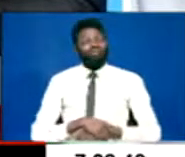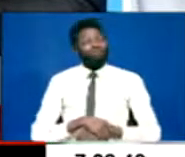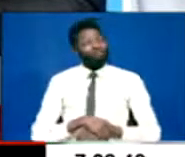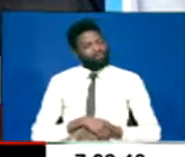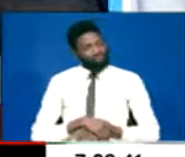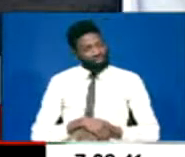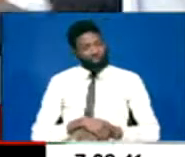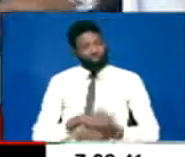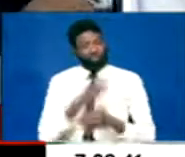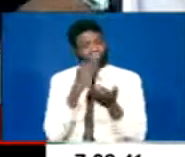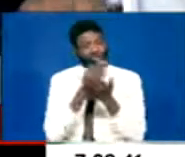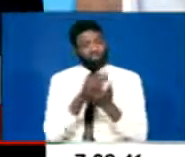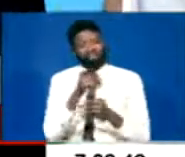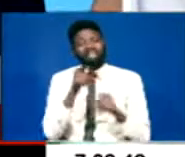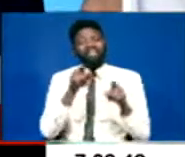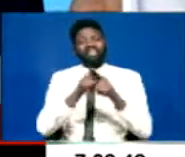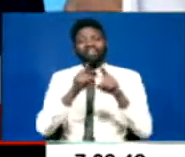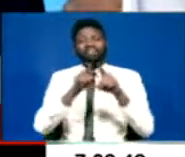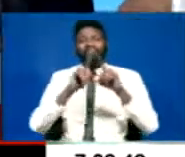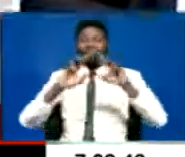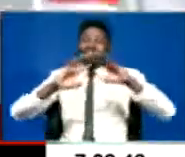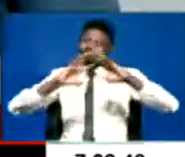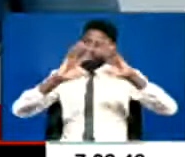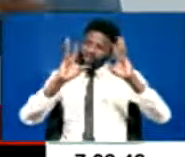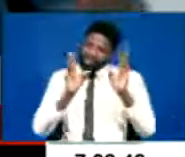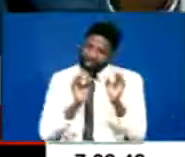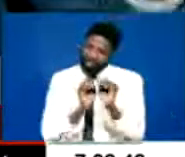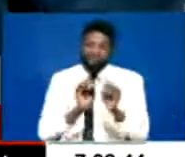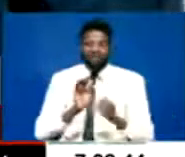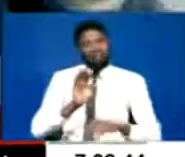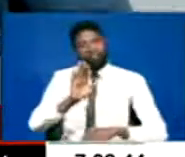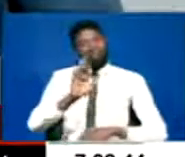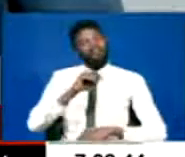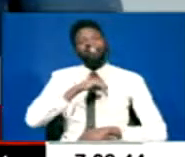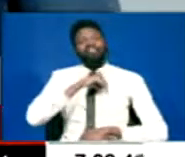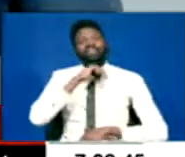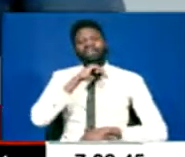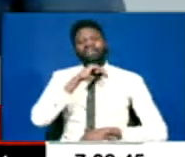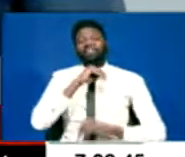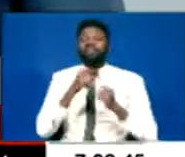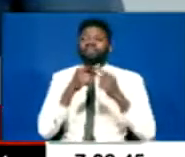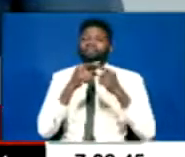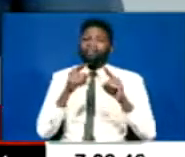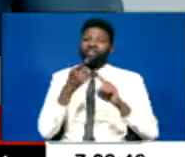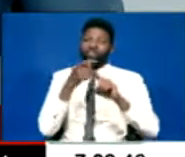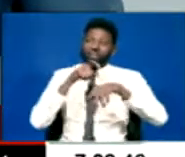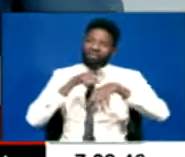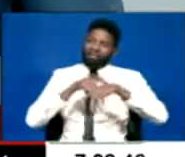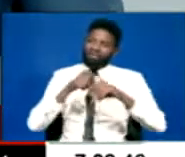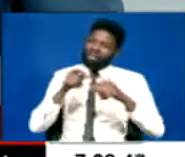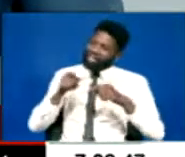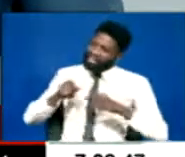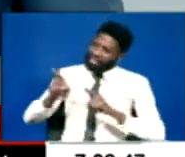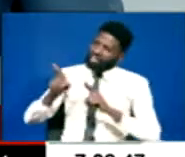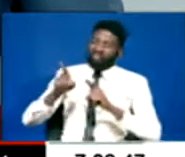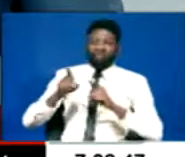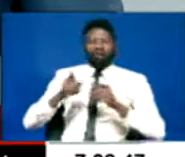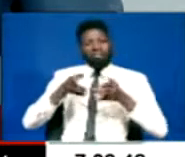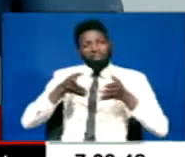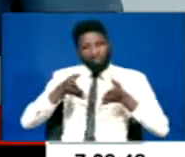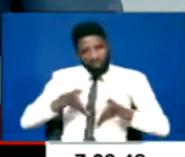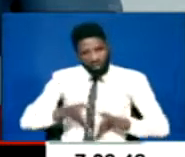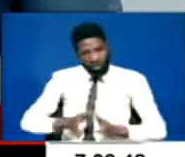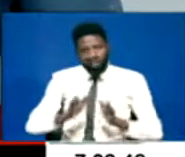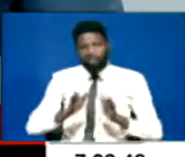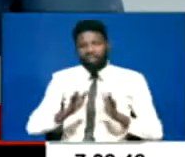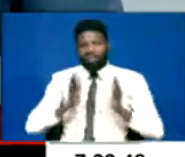squeezed background check of who Raila Odinga is. But, you know, since he was born, you know, somebody said that he's never